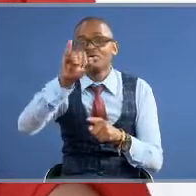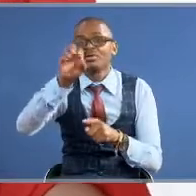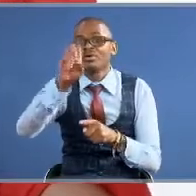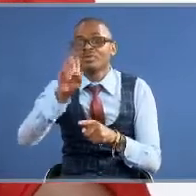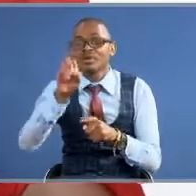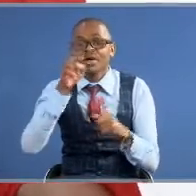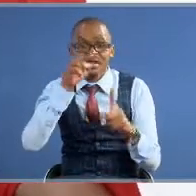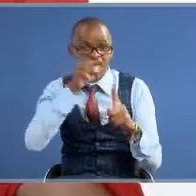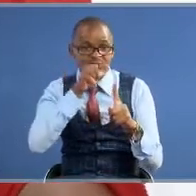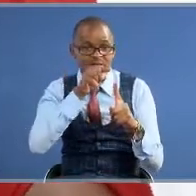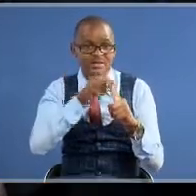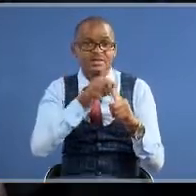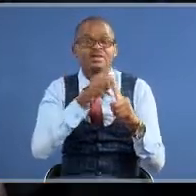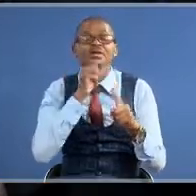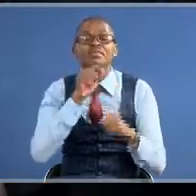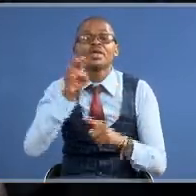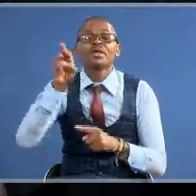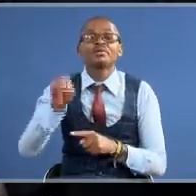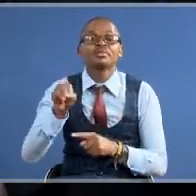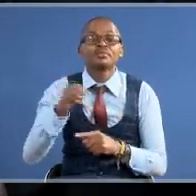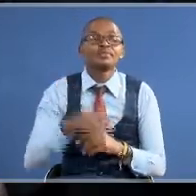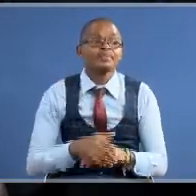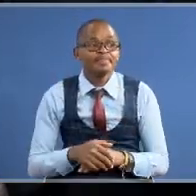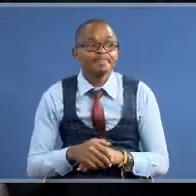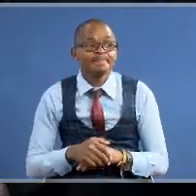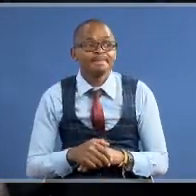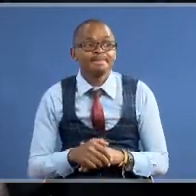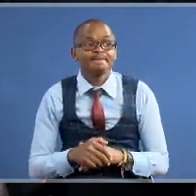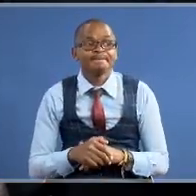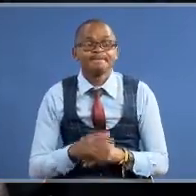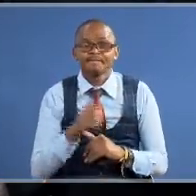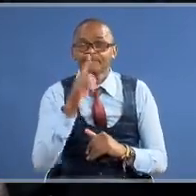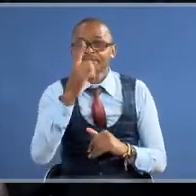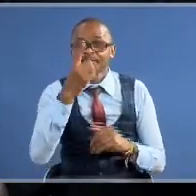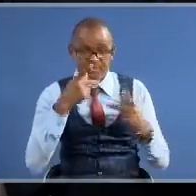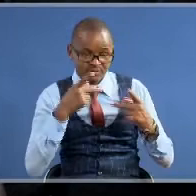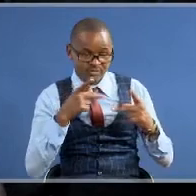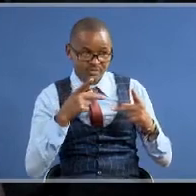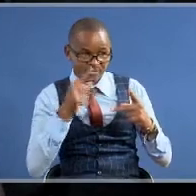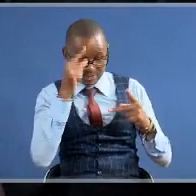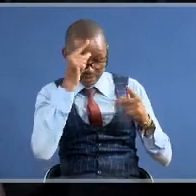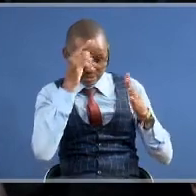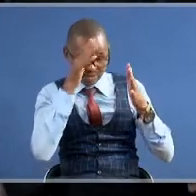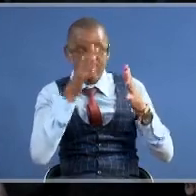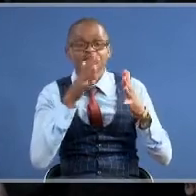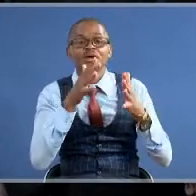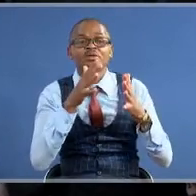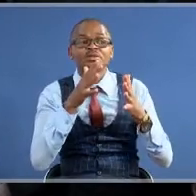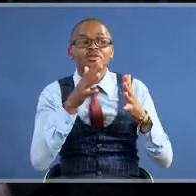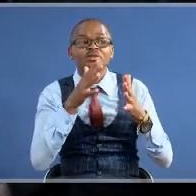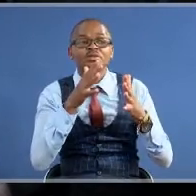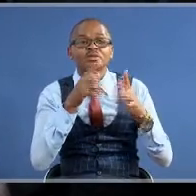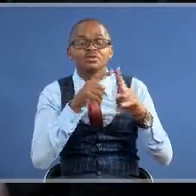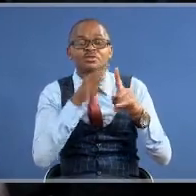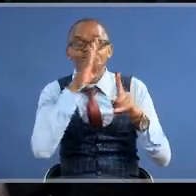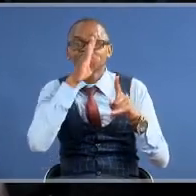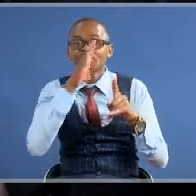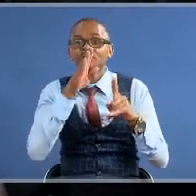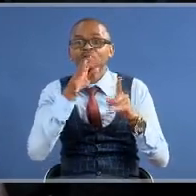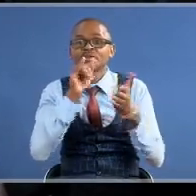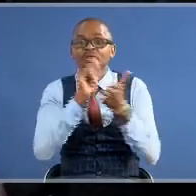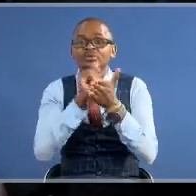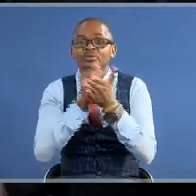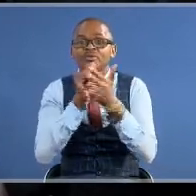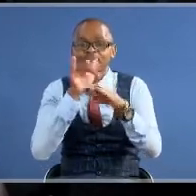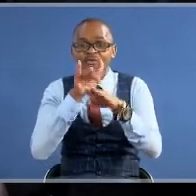claim aimed at mudslinging him. The first accused has used his position as the governor of Nairobi City County to incite some of the